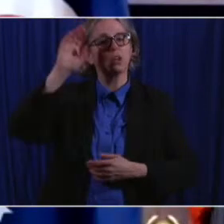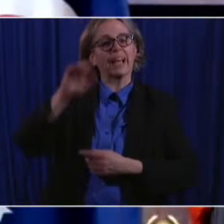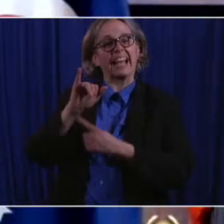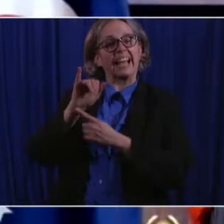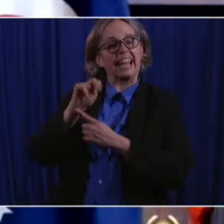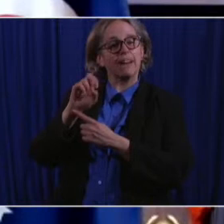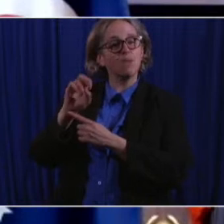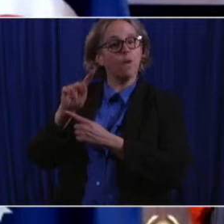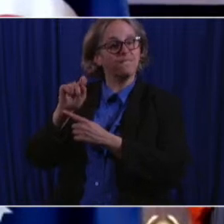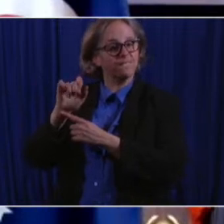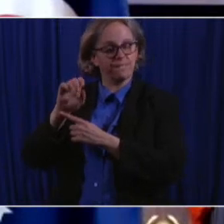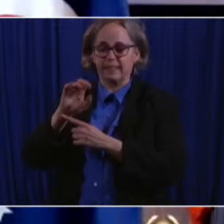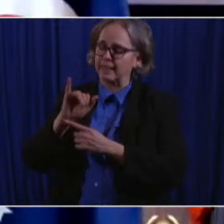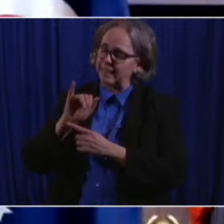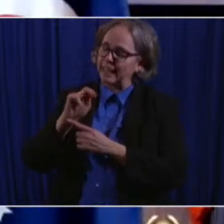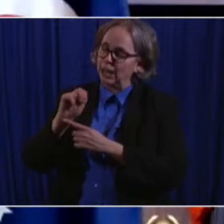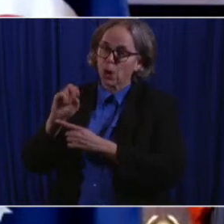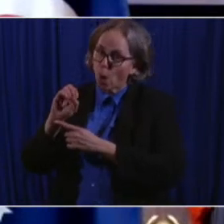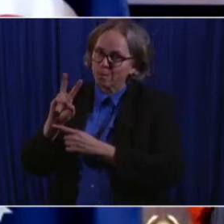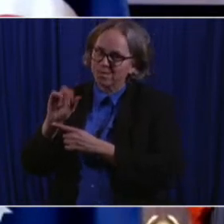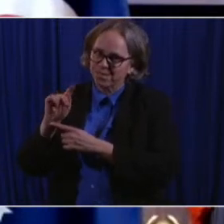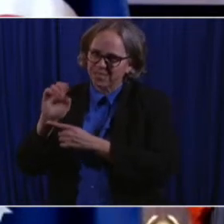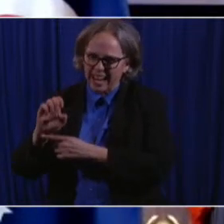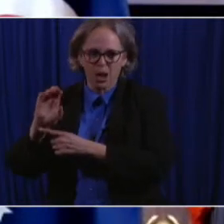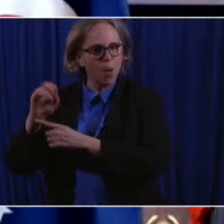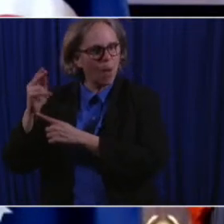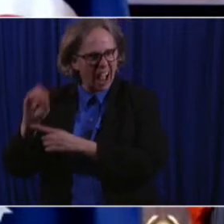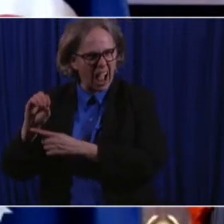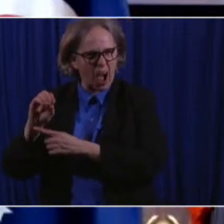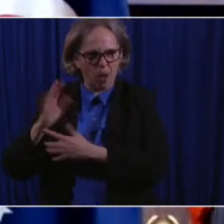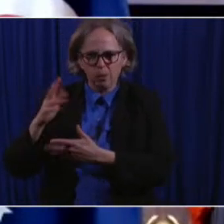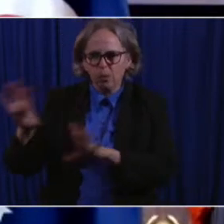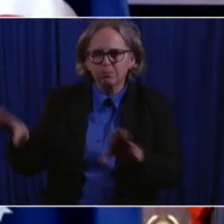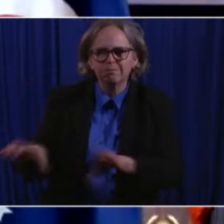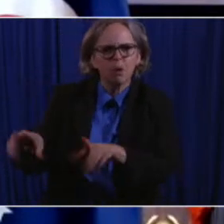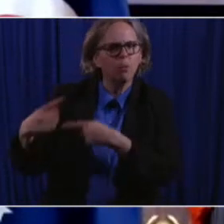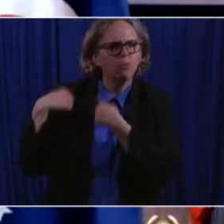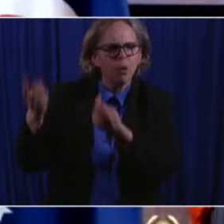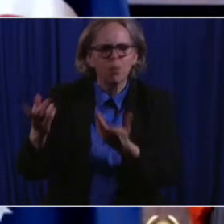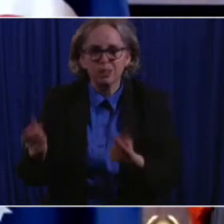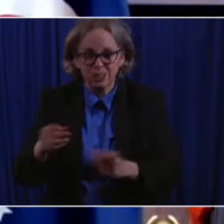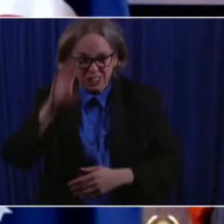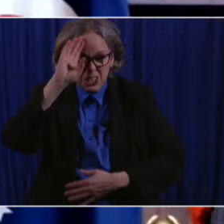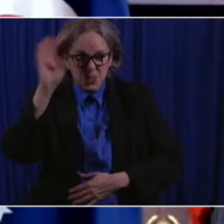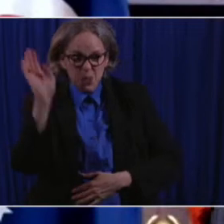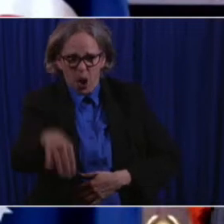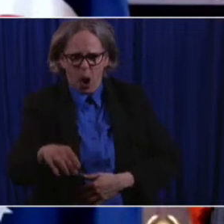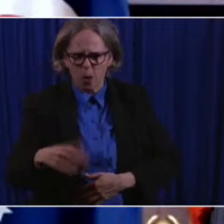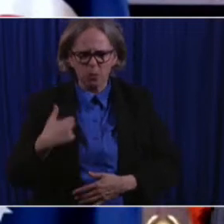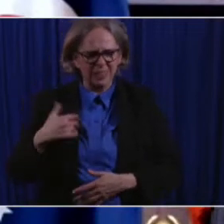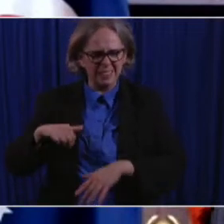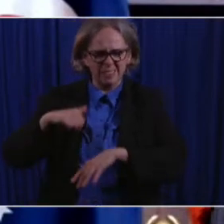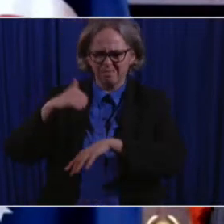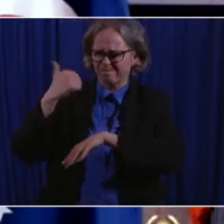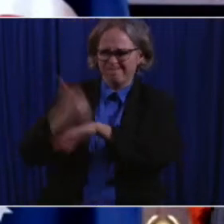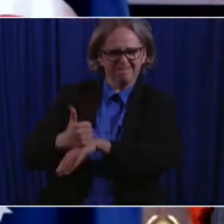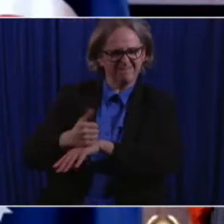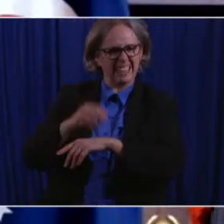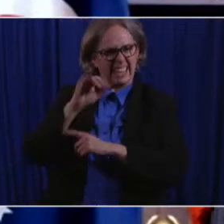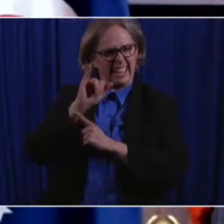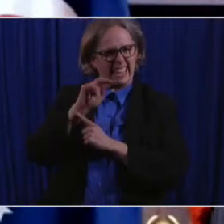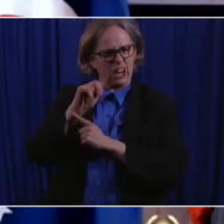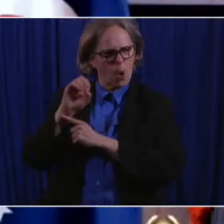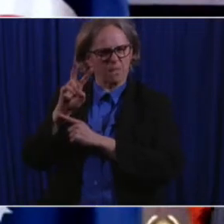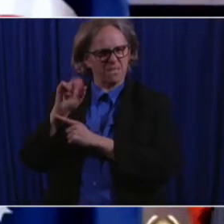it's been working on. As you know, when we created Innovate Ohio, one of the goals was to use technology to improve the way we